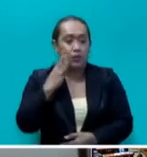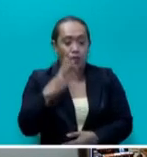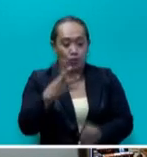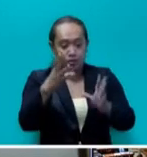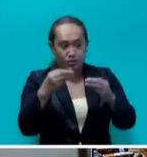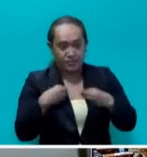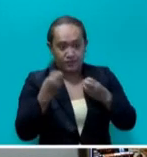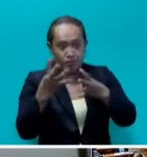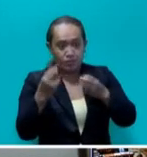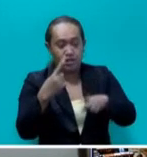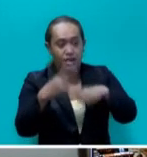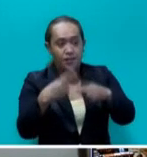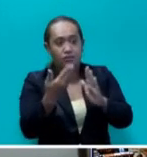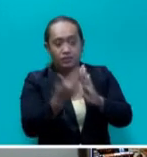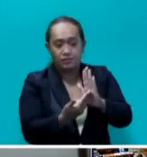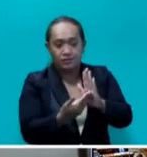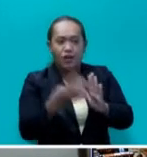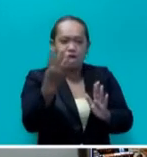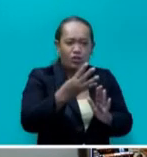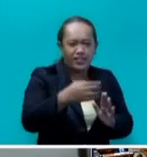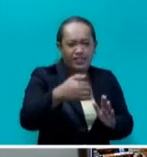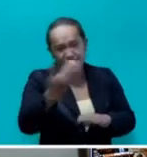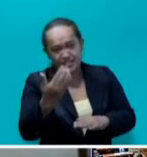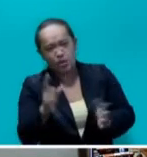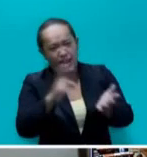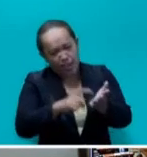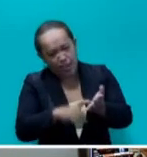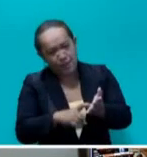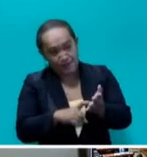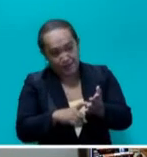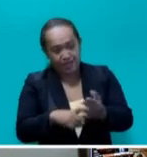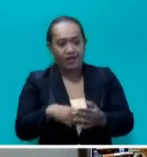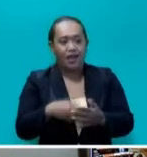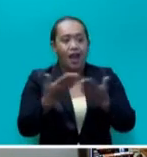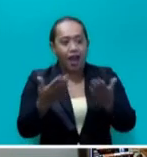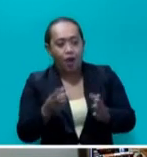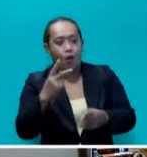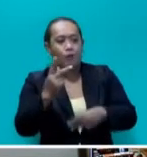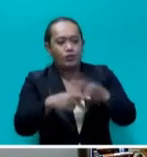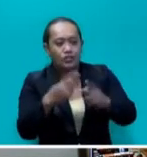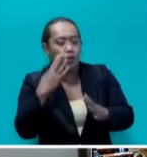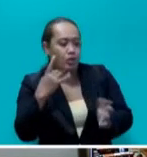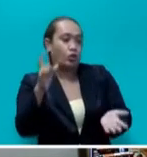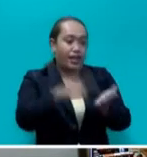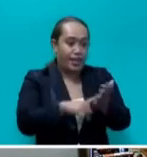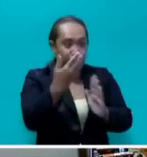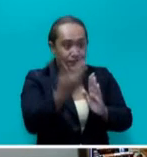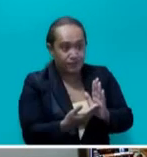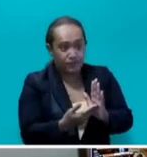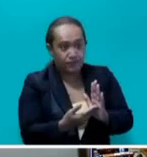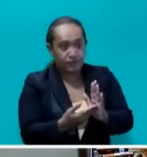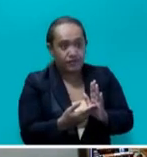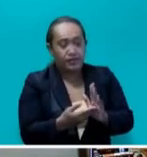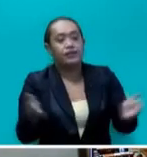of claim from 3 months to 14 days. Reduces the period for procedure after notice of claim from 2 months to 14 days.